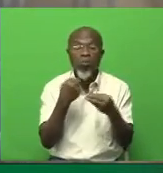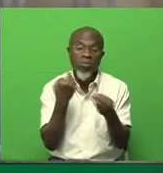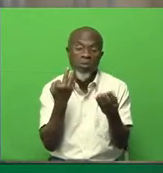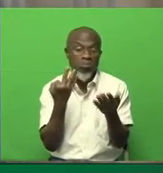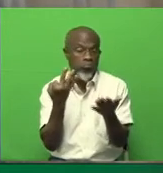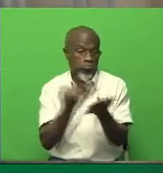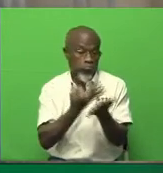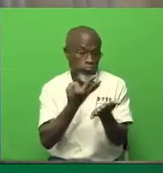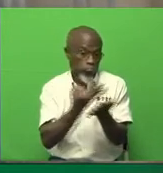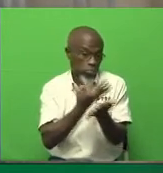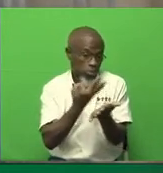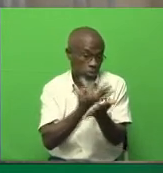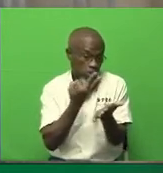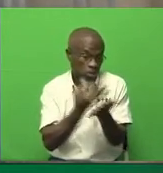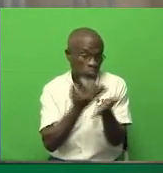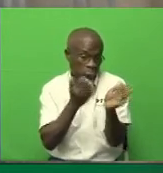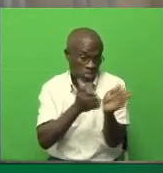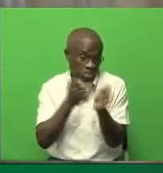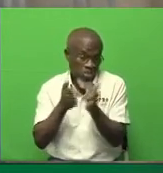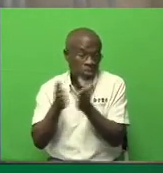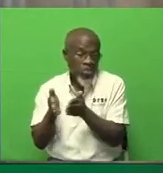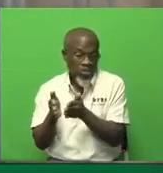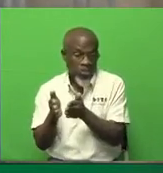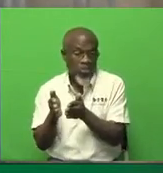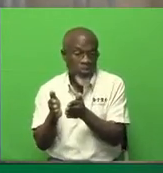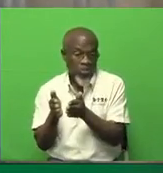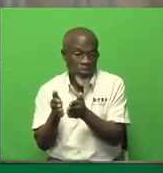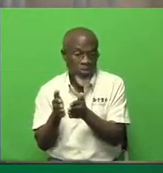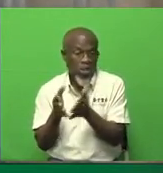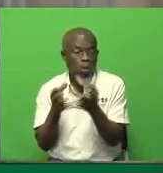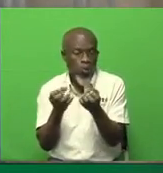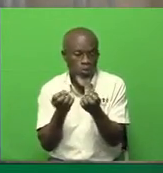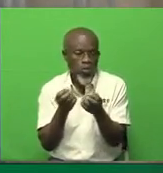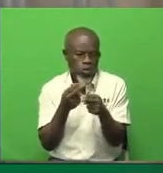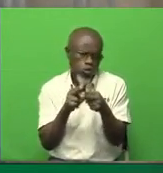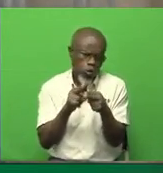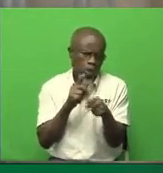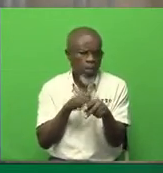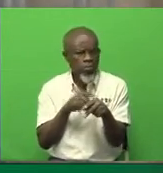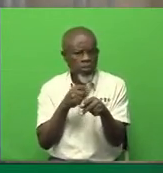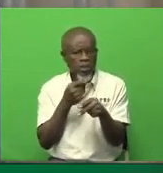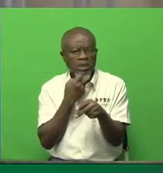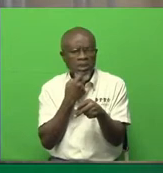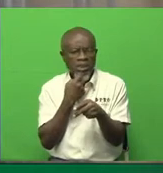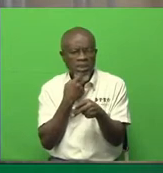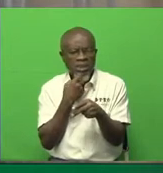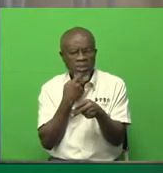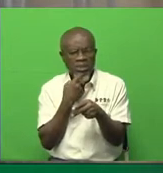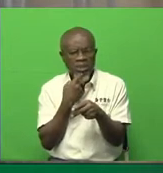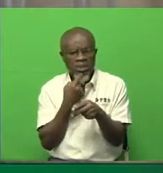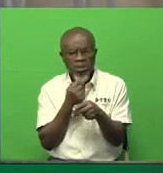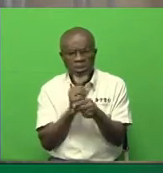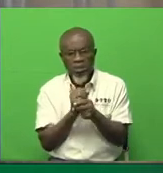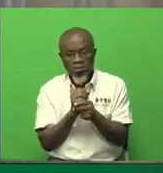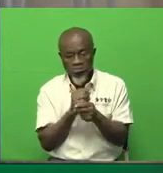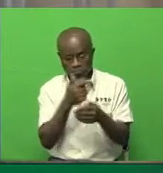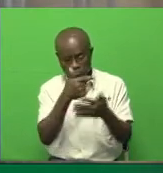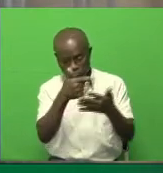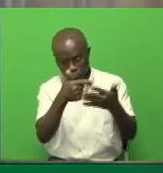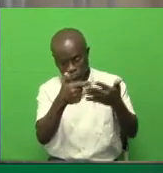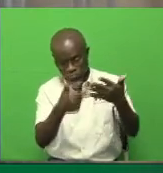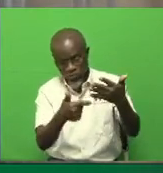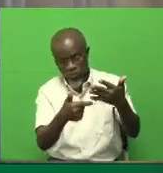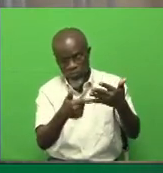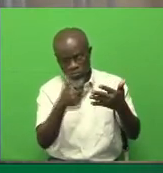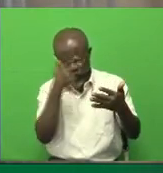in his budget presentation I would like to spend a few minutes on those um because at first glance they appear to